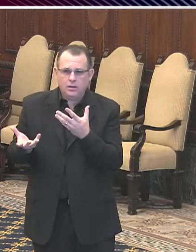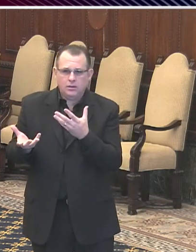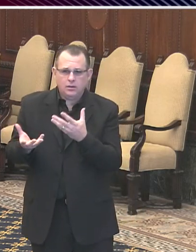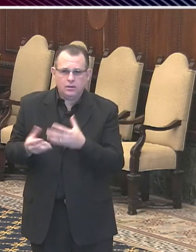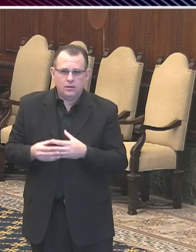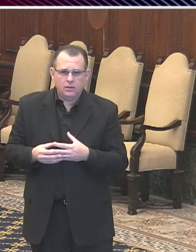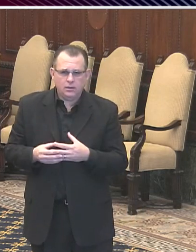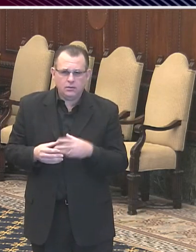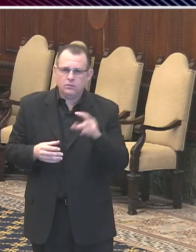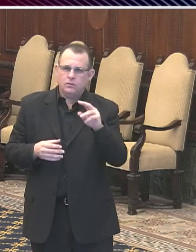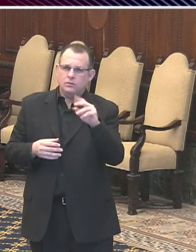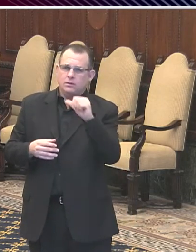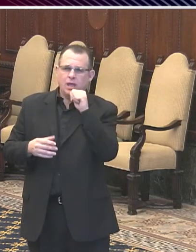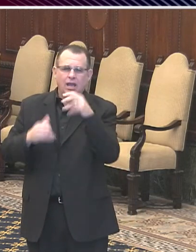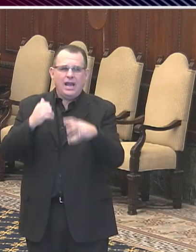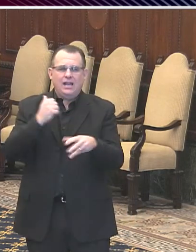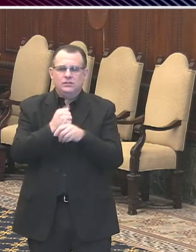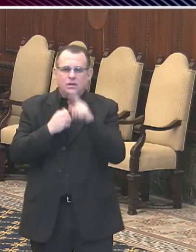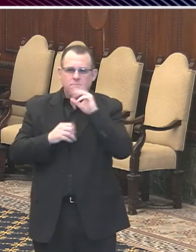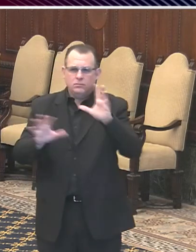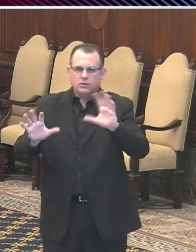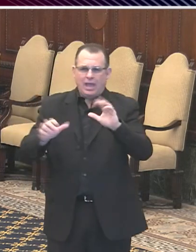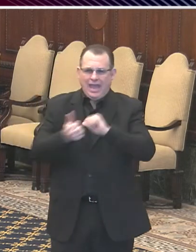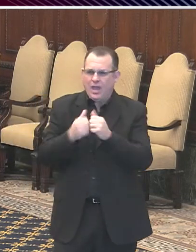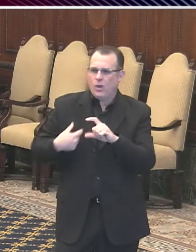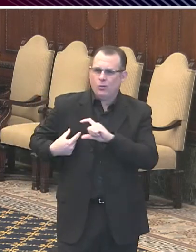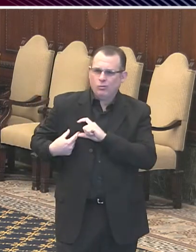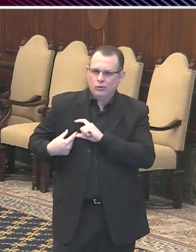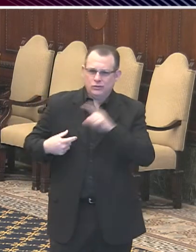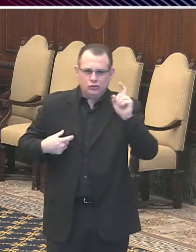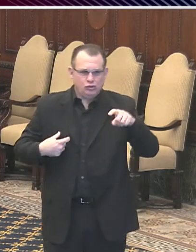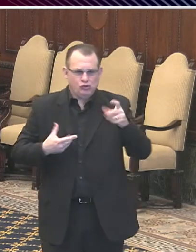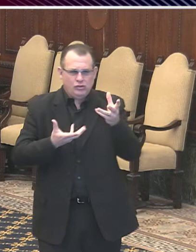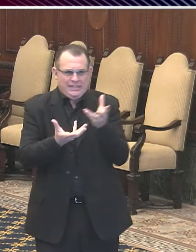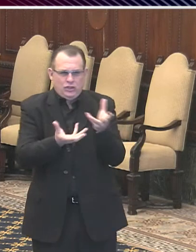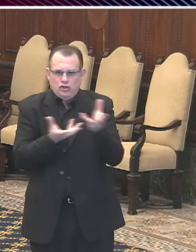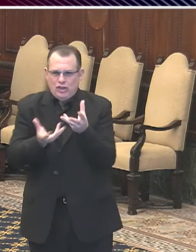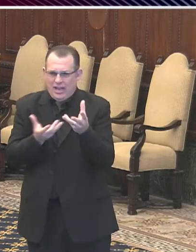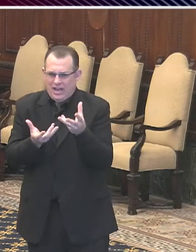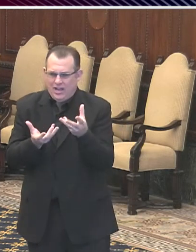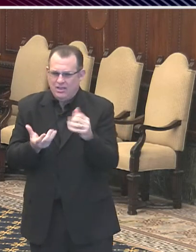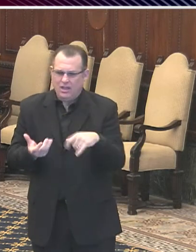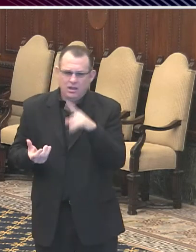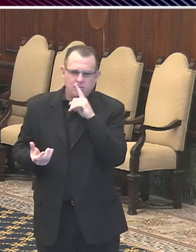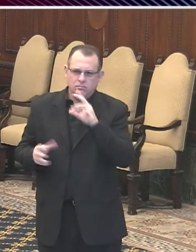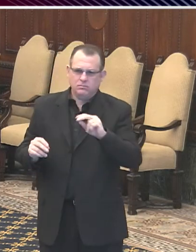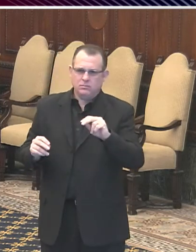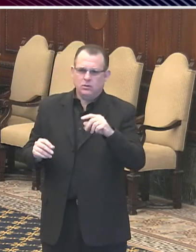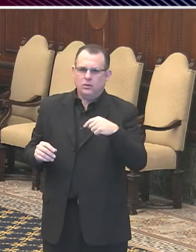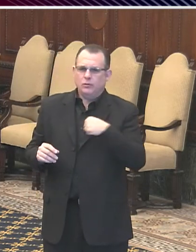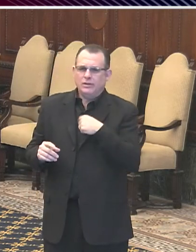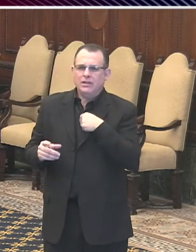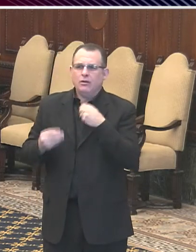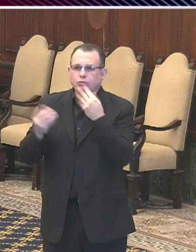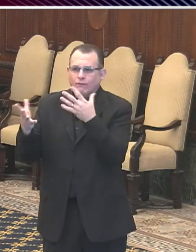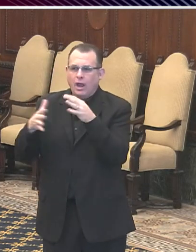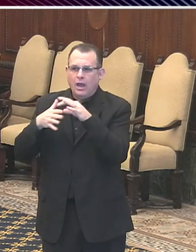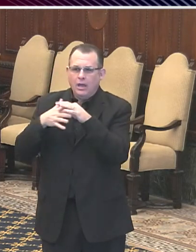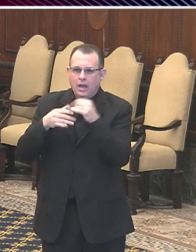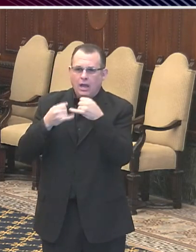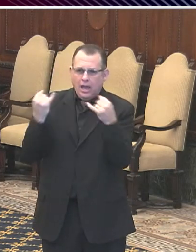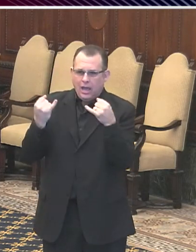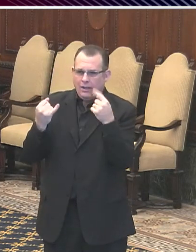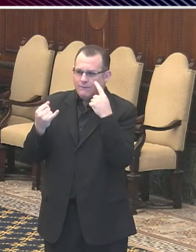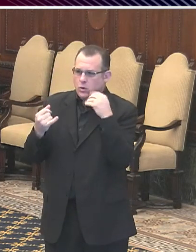so there's no additional direction on how police officers should interact with the public. We have provided guidance to all of our